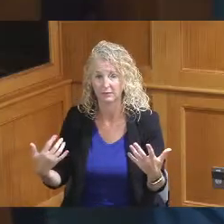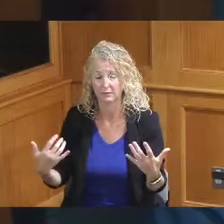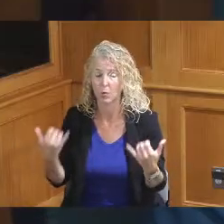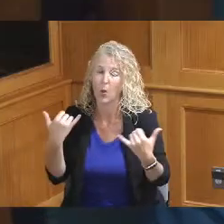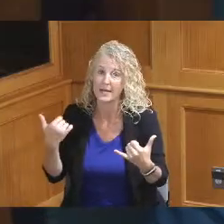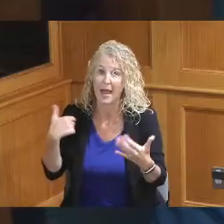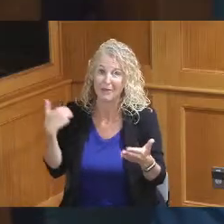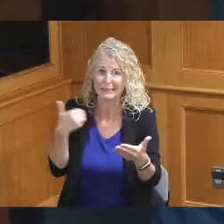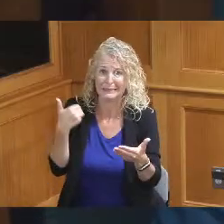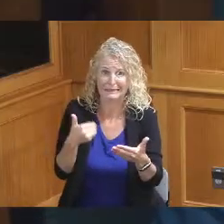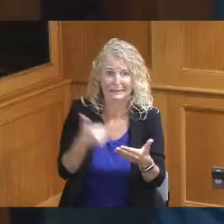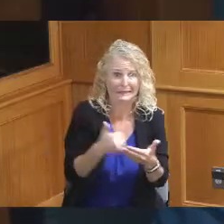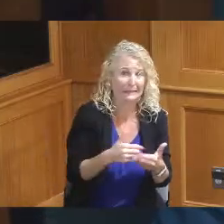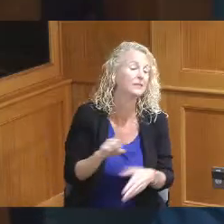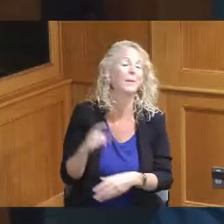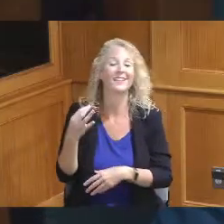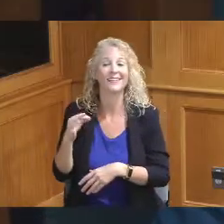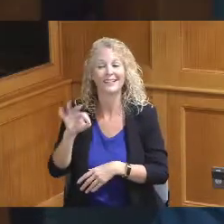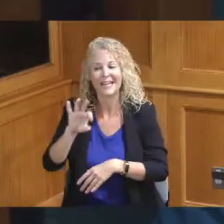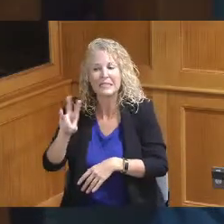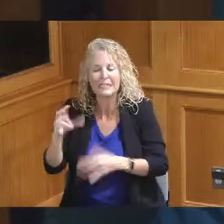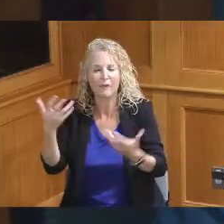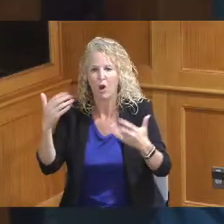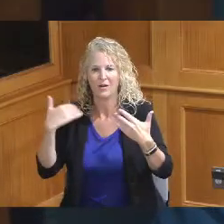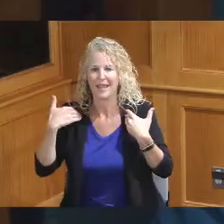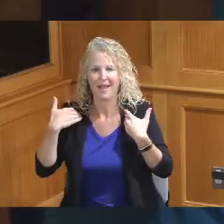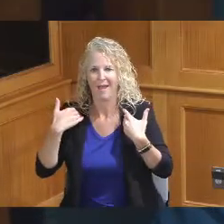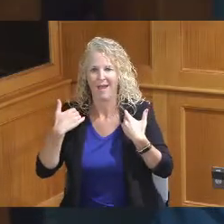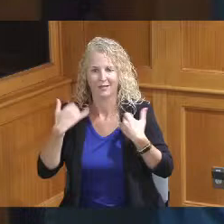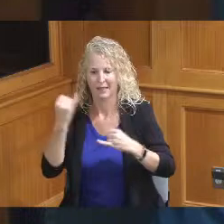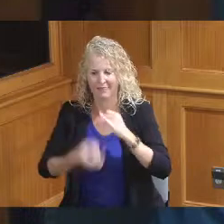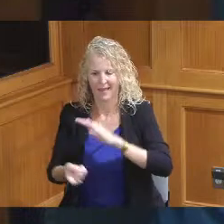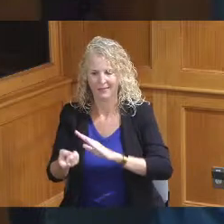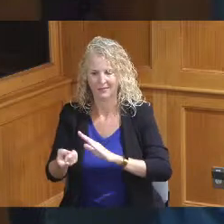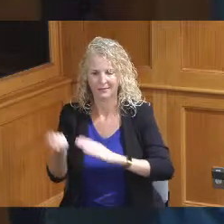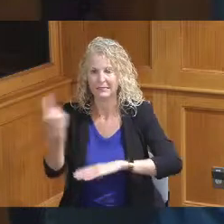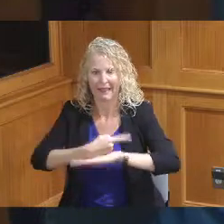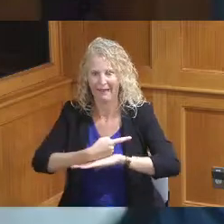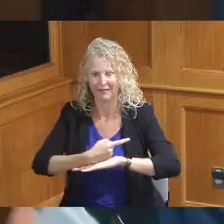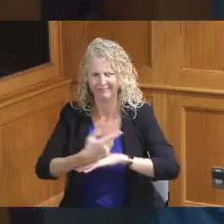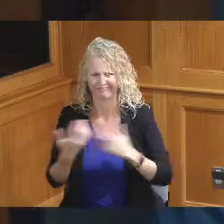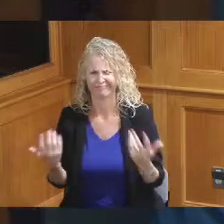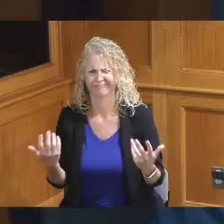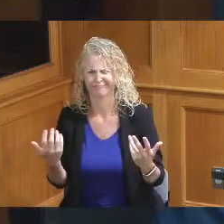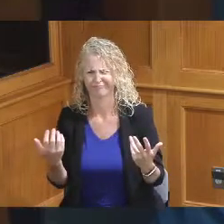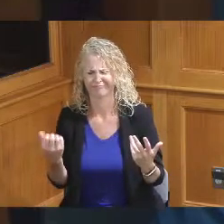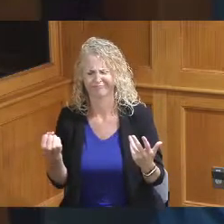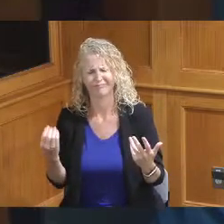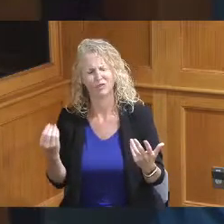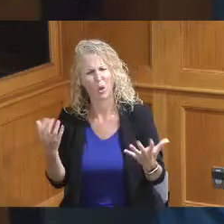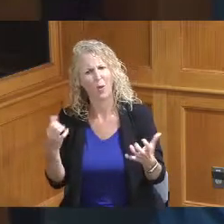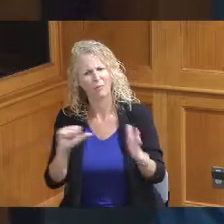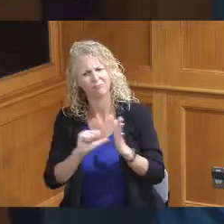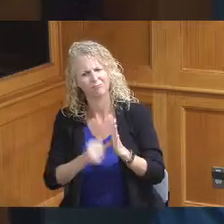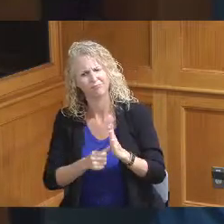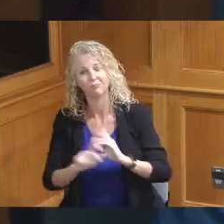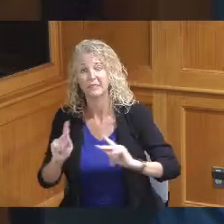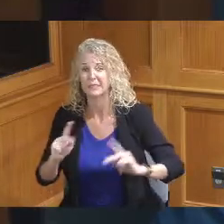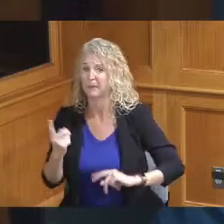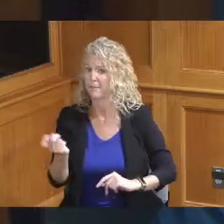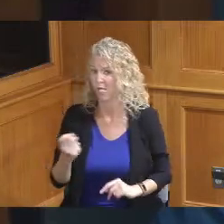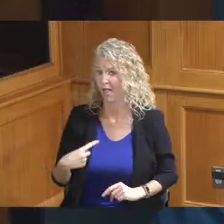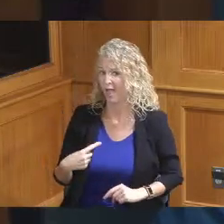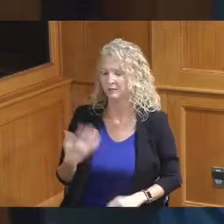When we had since 1997 to now to get it done. So I wanted to highlight that because some people have asked